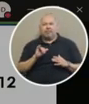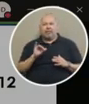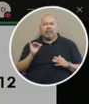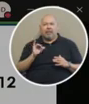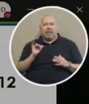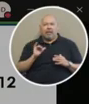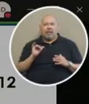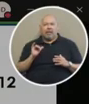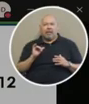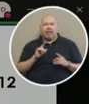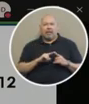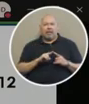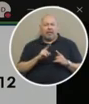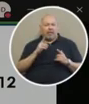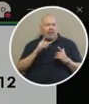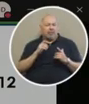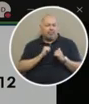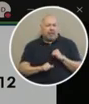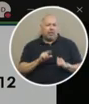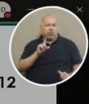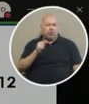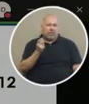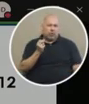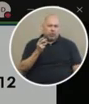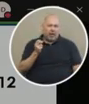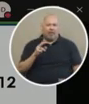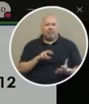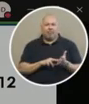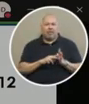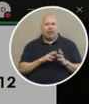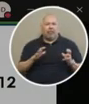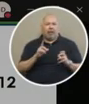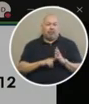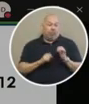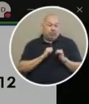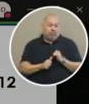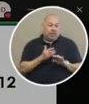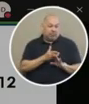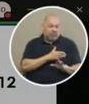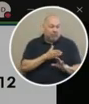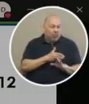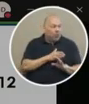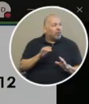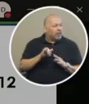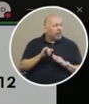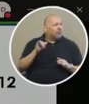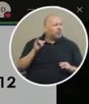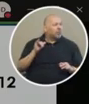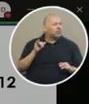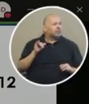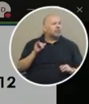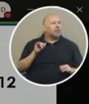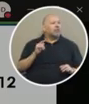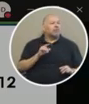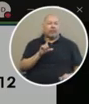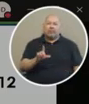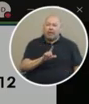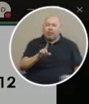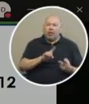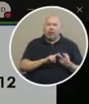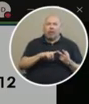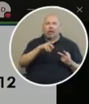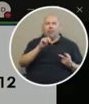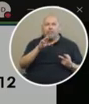of life projects that were passed in 2012. And by that, I mean a lot of what was passed in Proposition 1, which was the libraries,